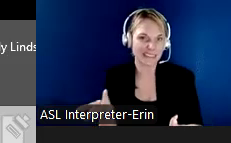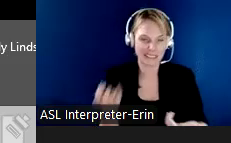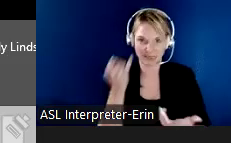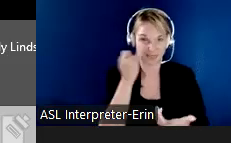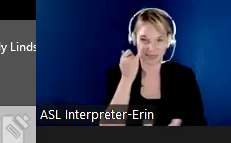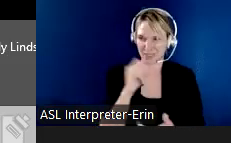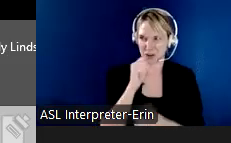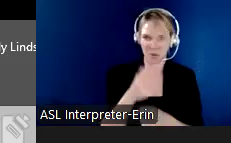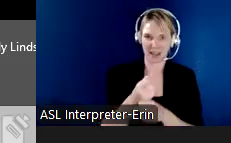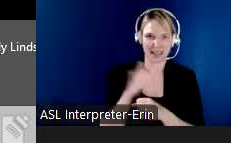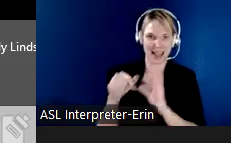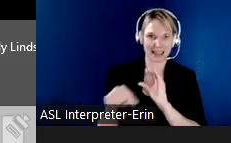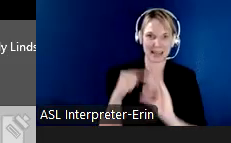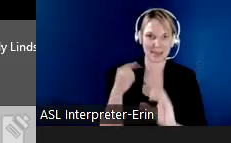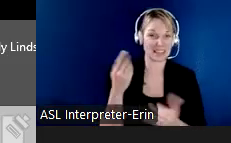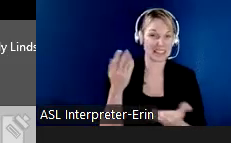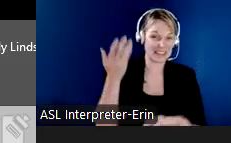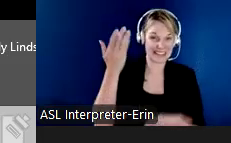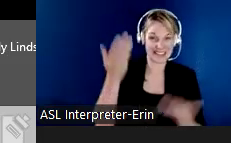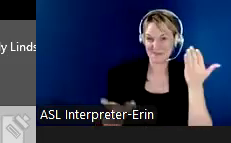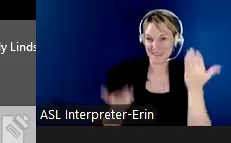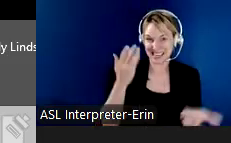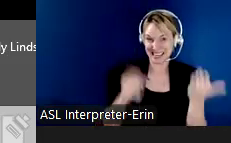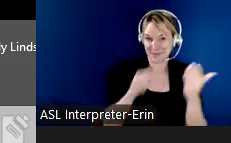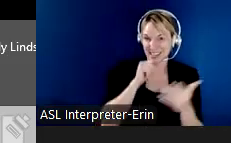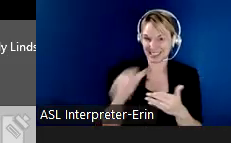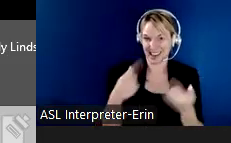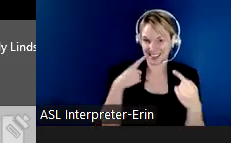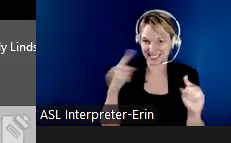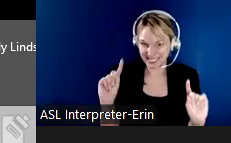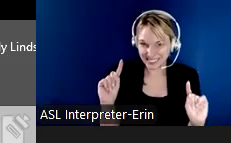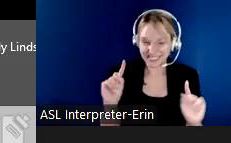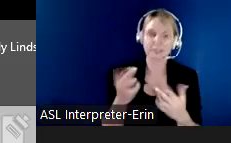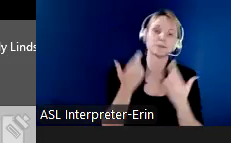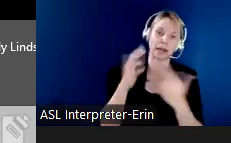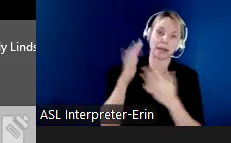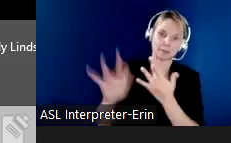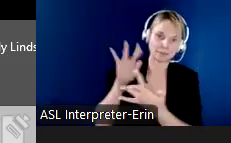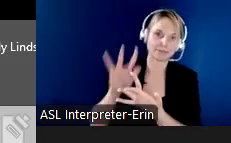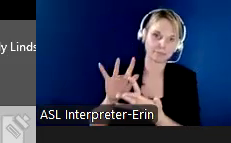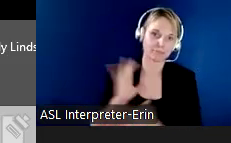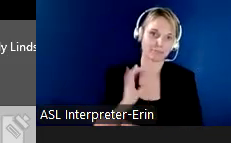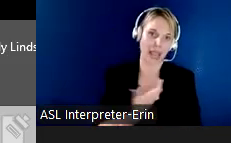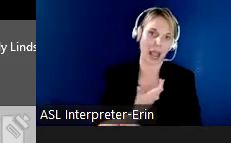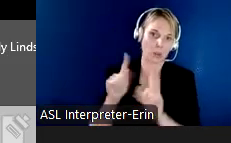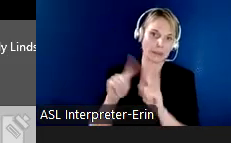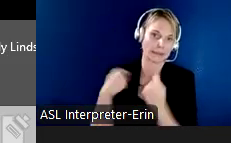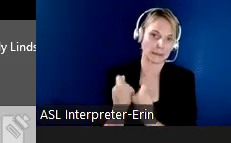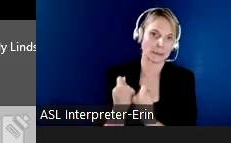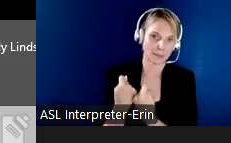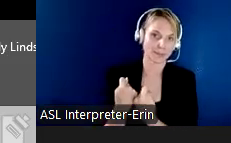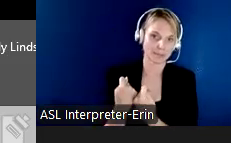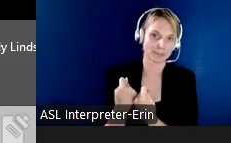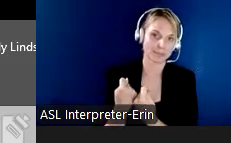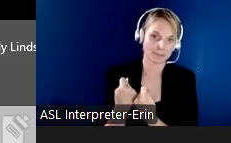confirm, that's a sign the upload may not have gone through. So I do recommend reaching out to our team. I'll give you the contact info in a second, but if